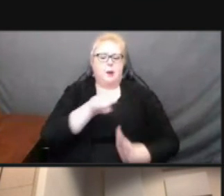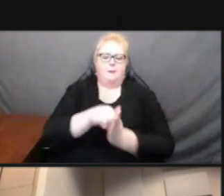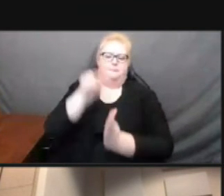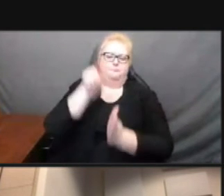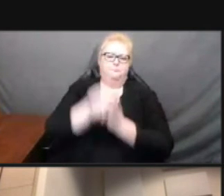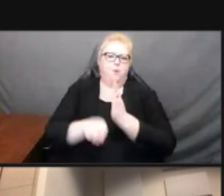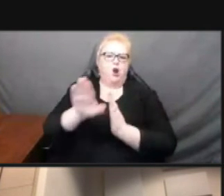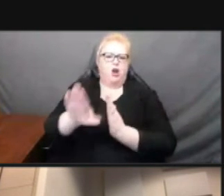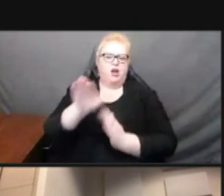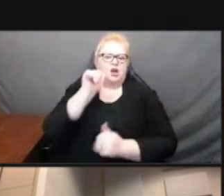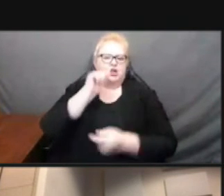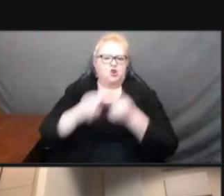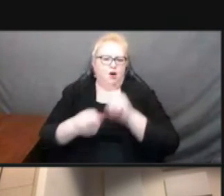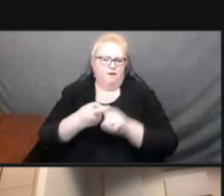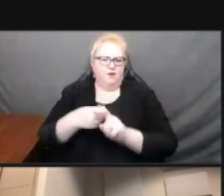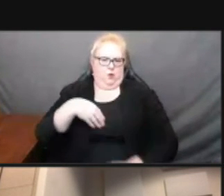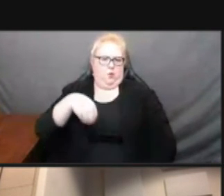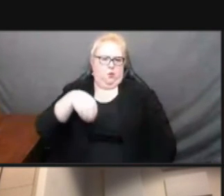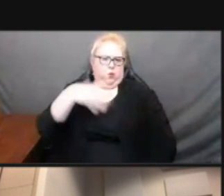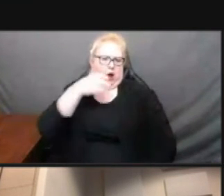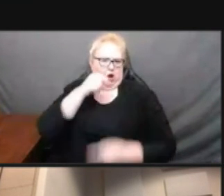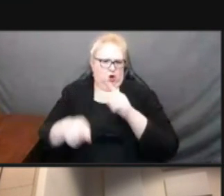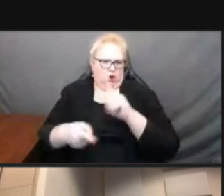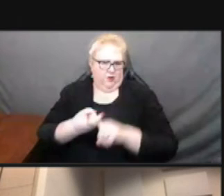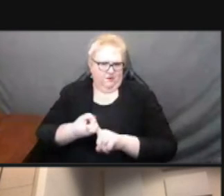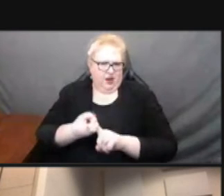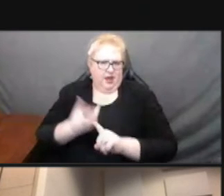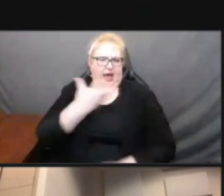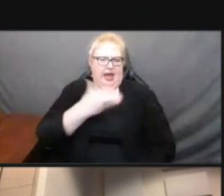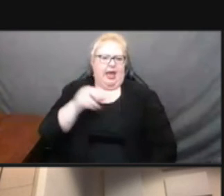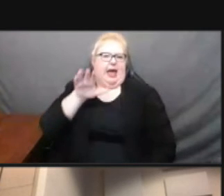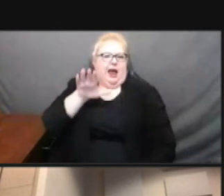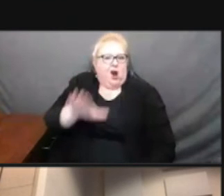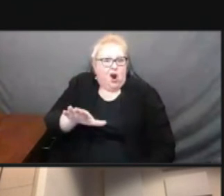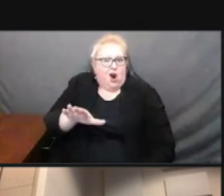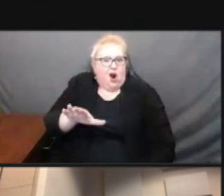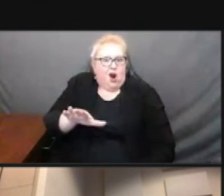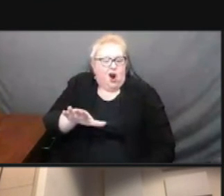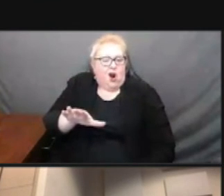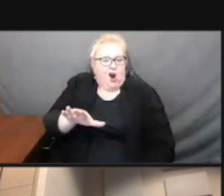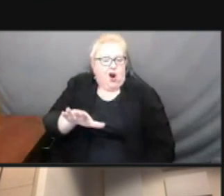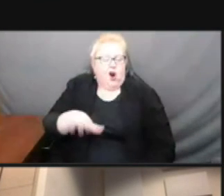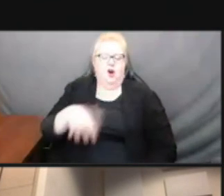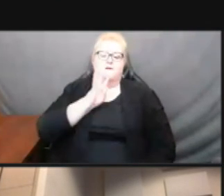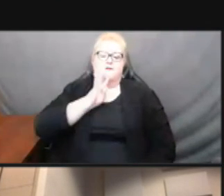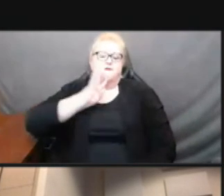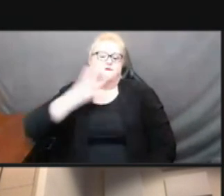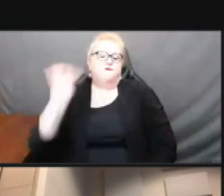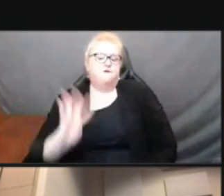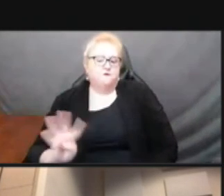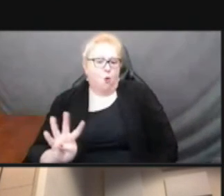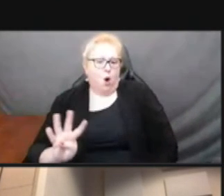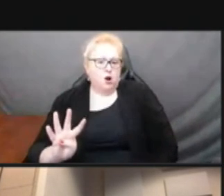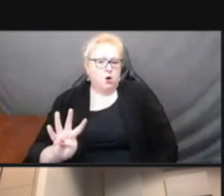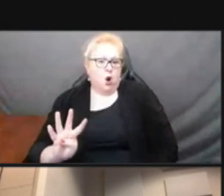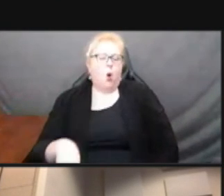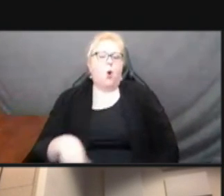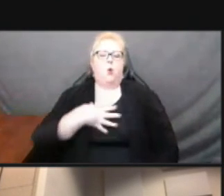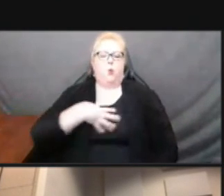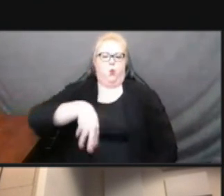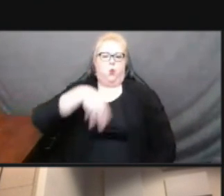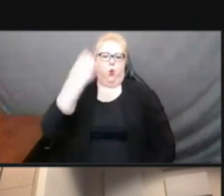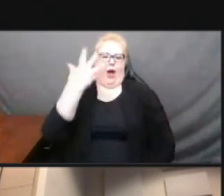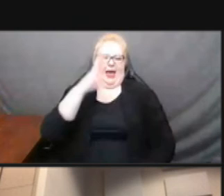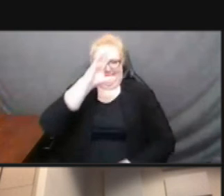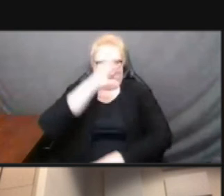girlfriend, his white girlfriend, and her 4-year-old white son. There's a lot of murder going